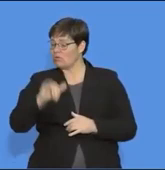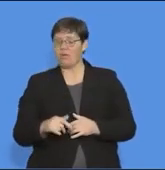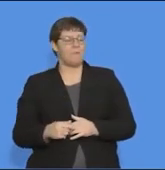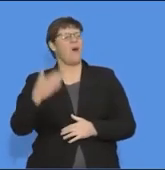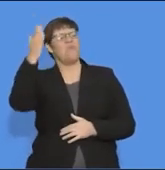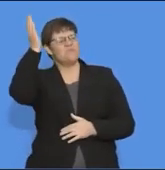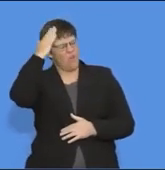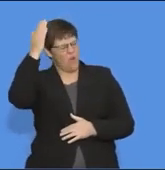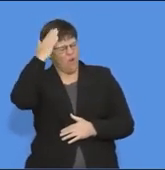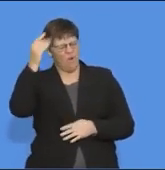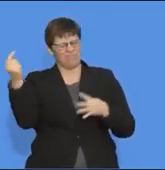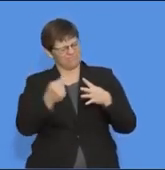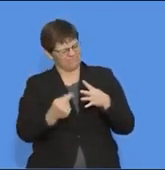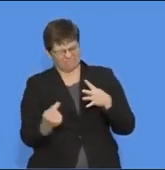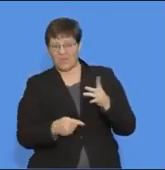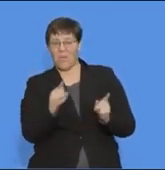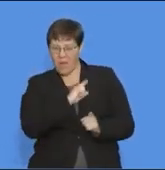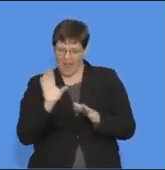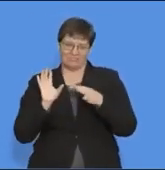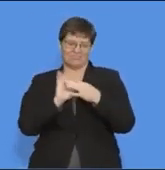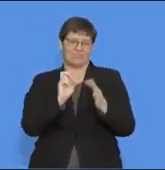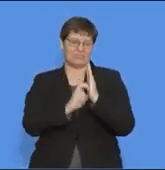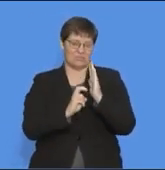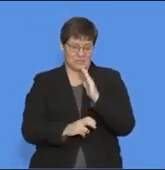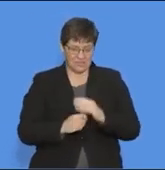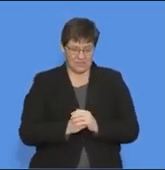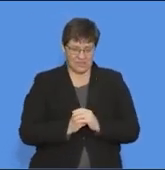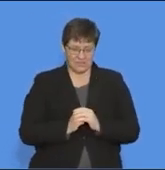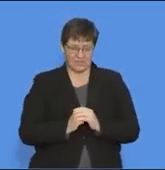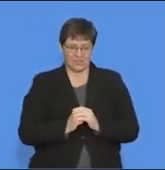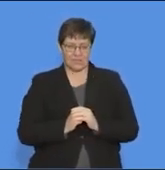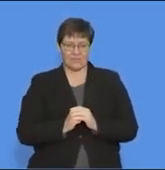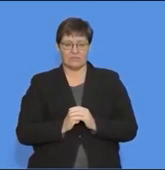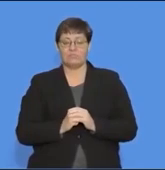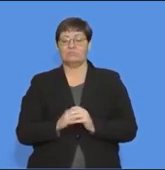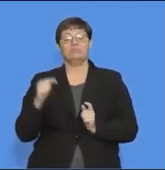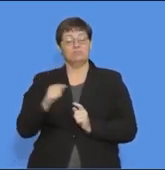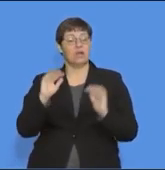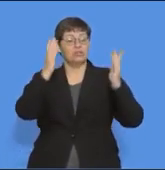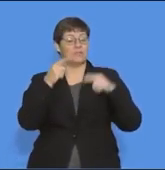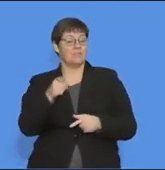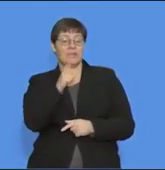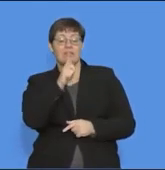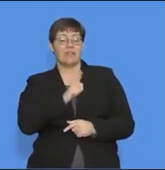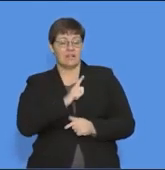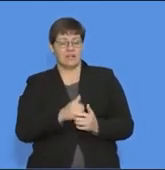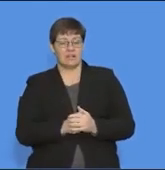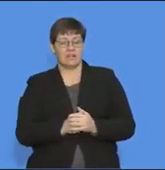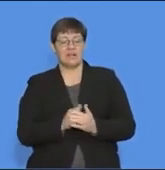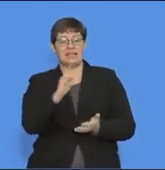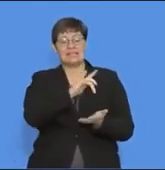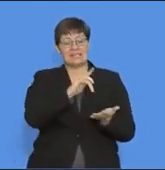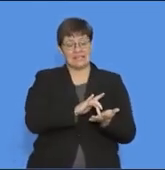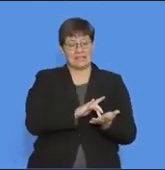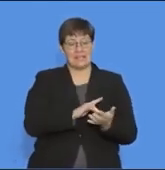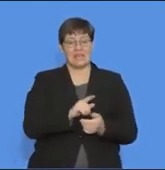geometry, because then I know there's a lot of things I can think about. Now, on this shape here, they told us that that is